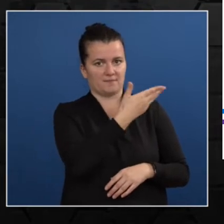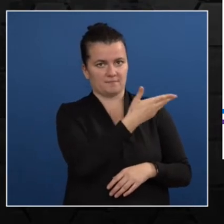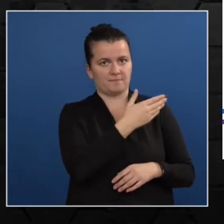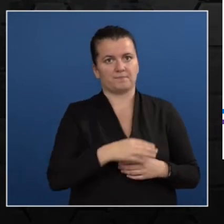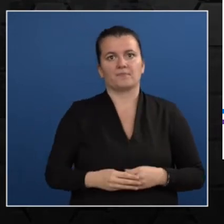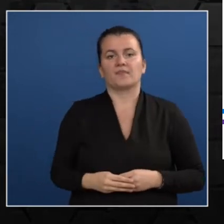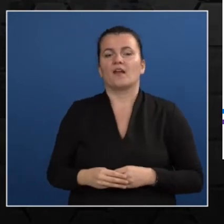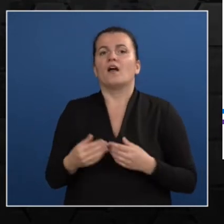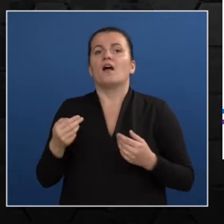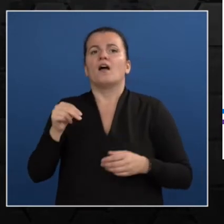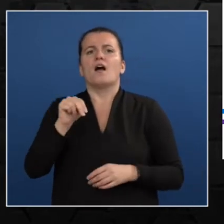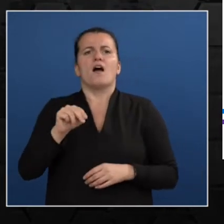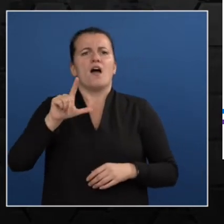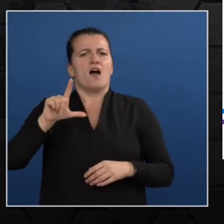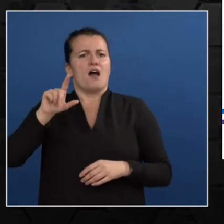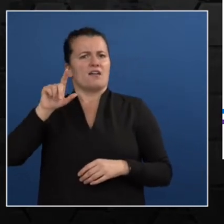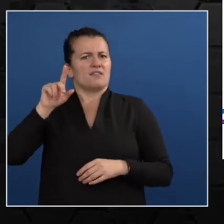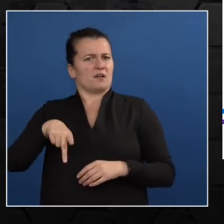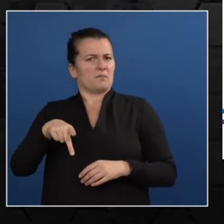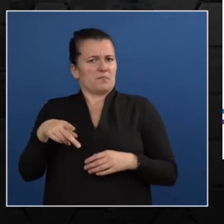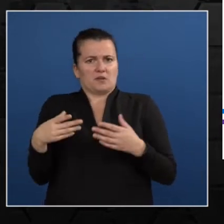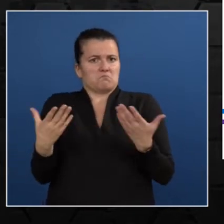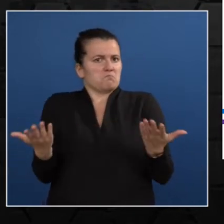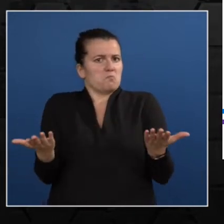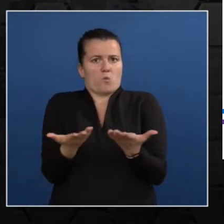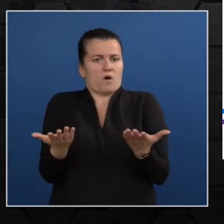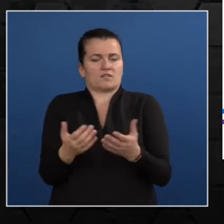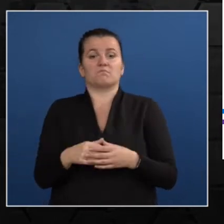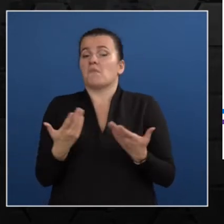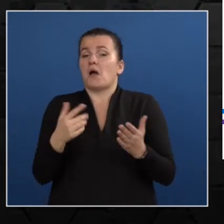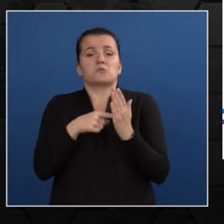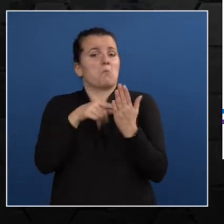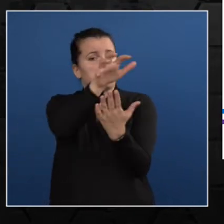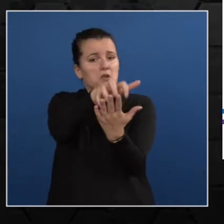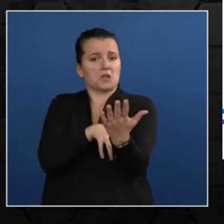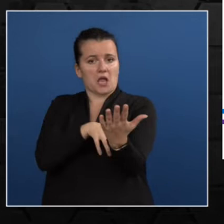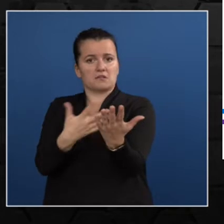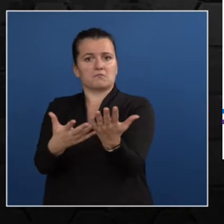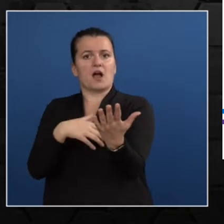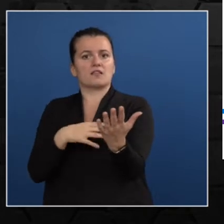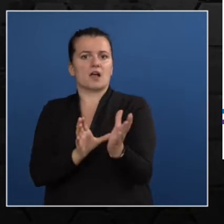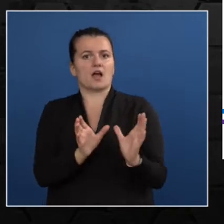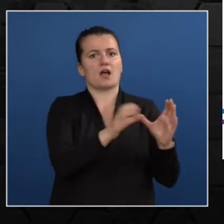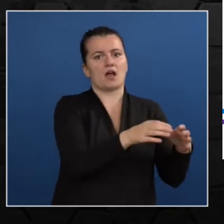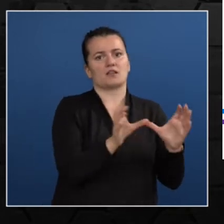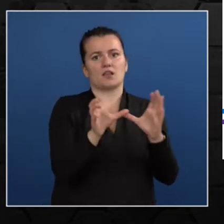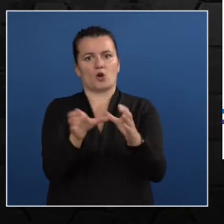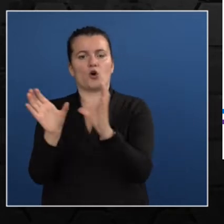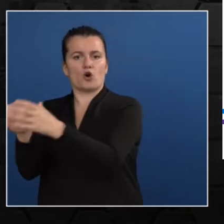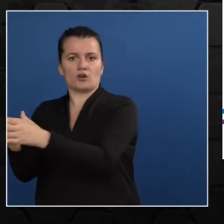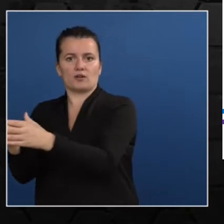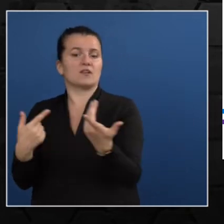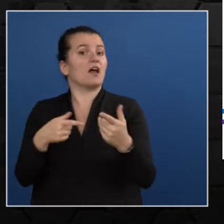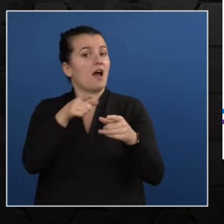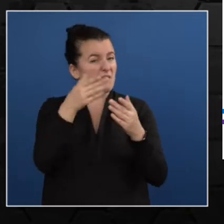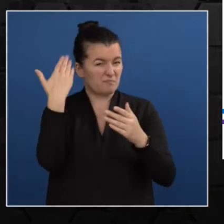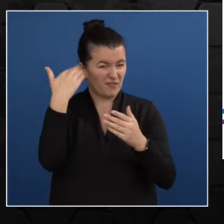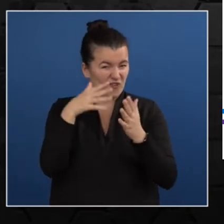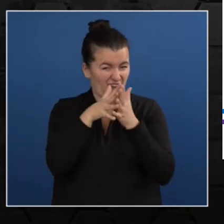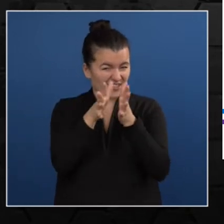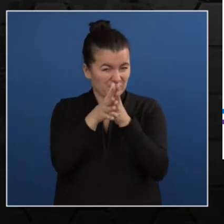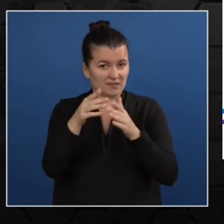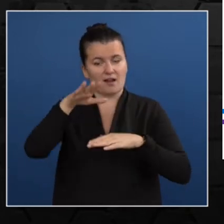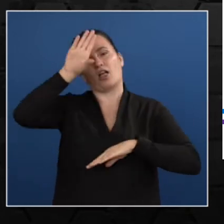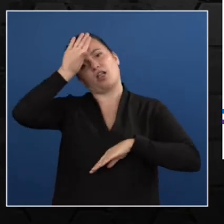have. You can do text classification. As I said earlier, if I'm stating that I'm not feeling well today, what